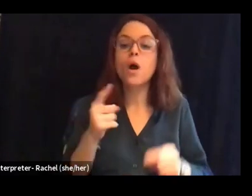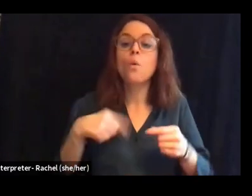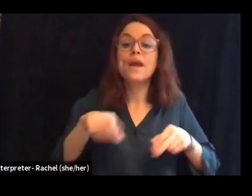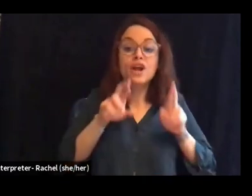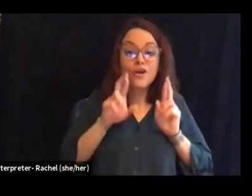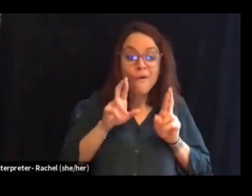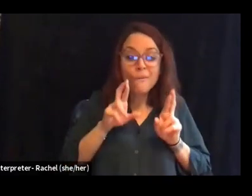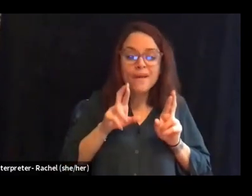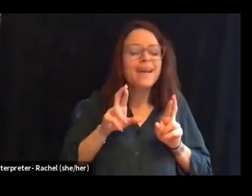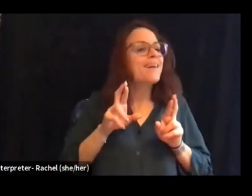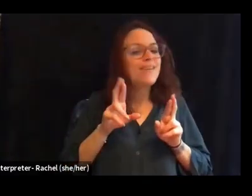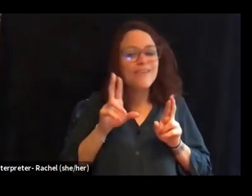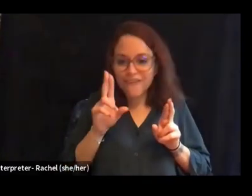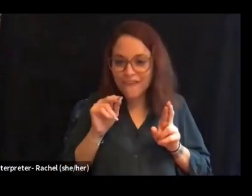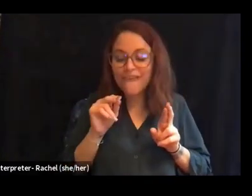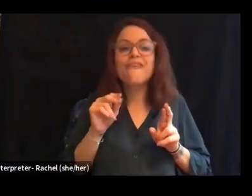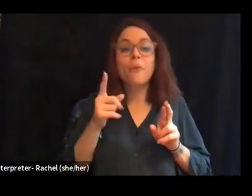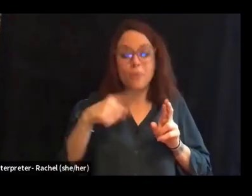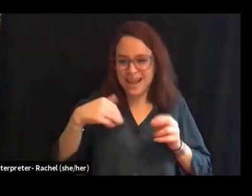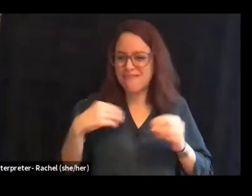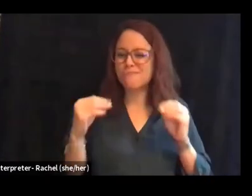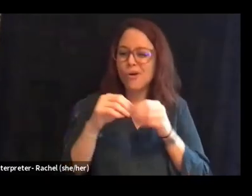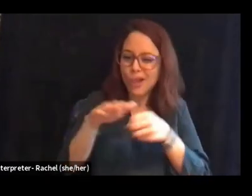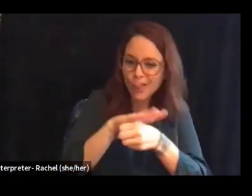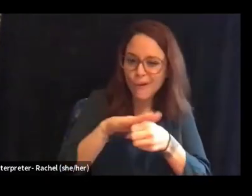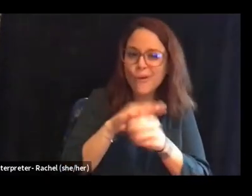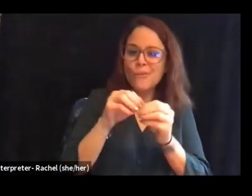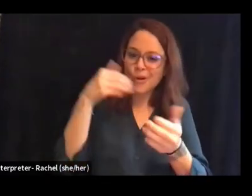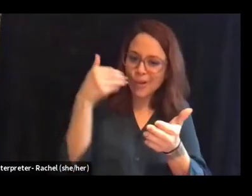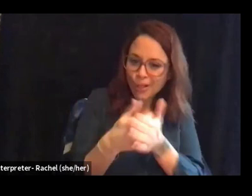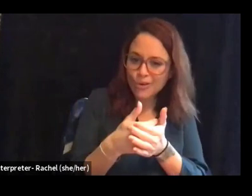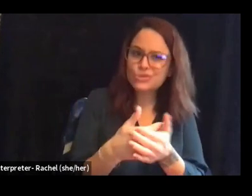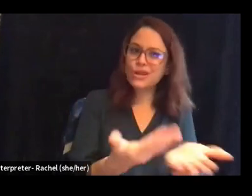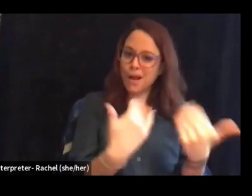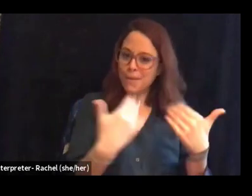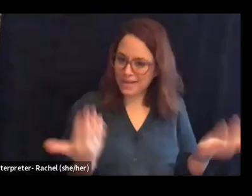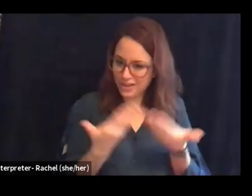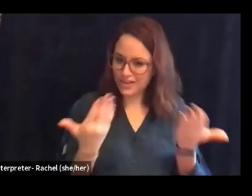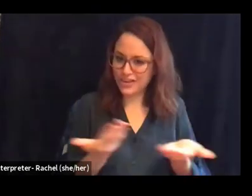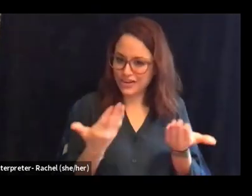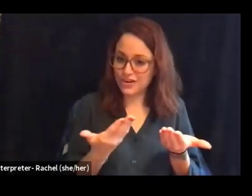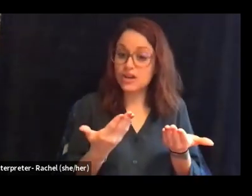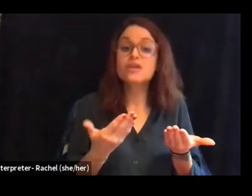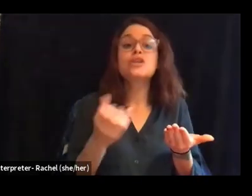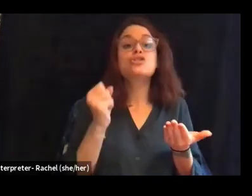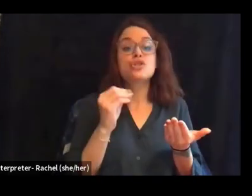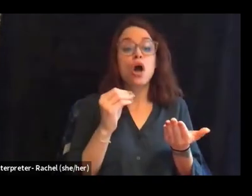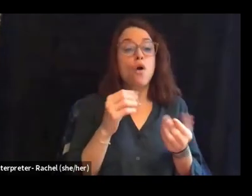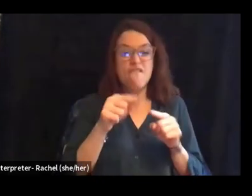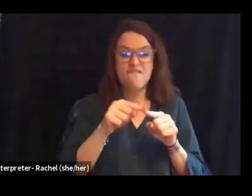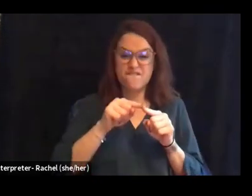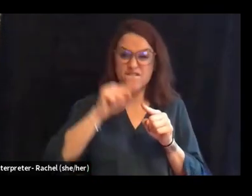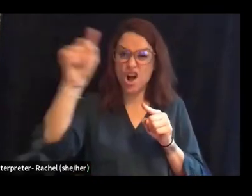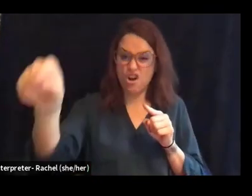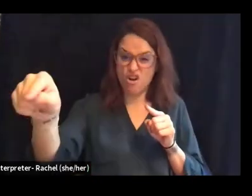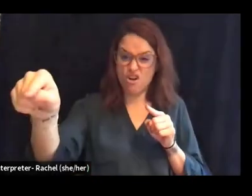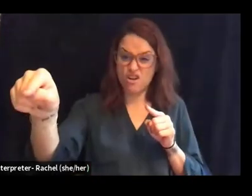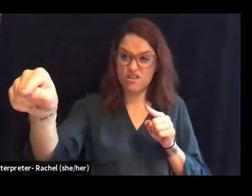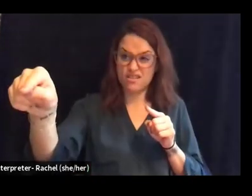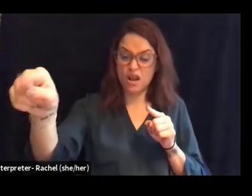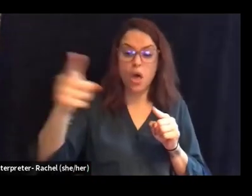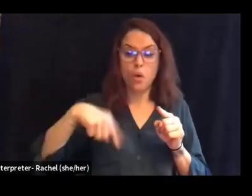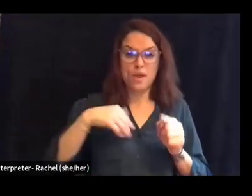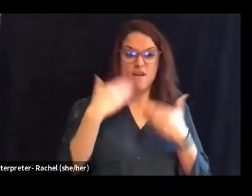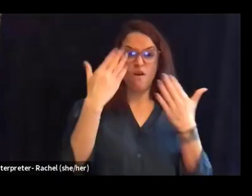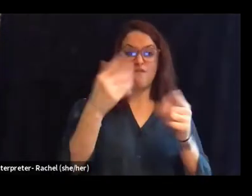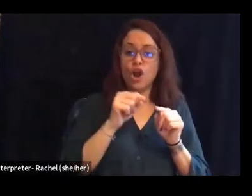something more local, right? So while the closest one today is 3 to 4 miles away, we want them to realize